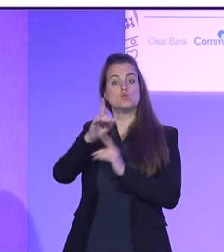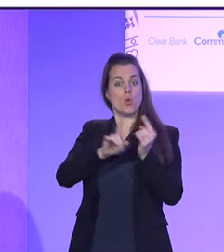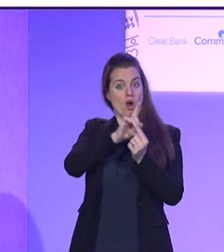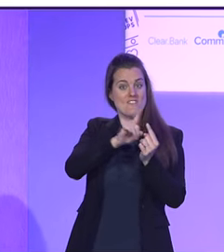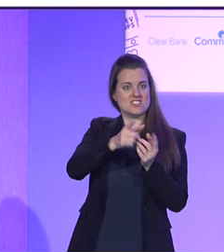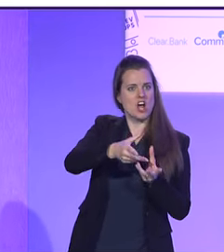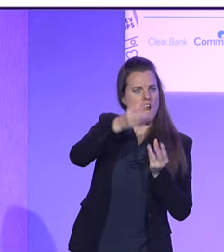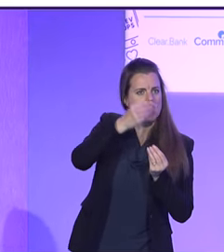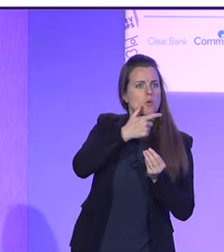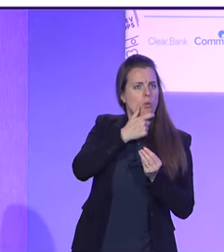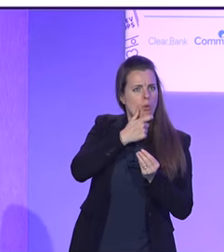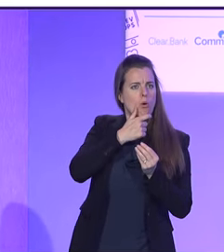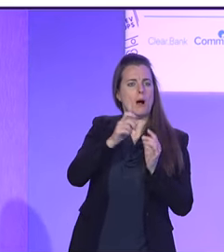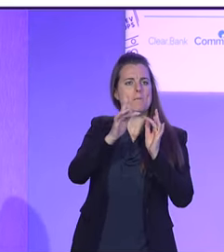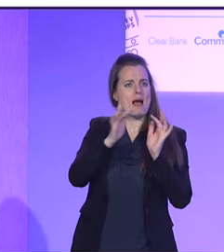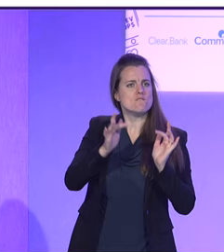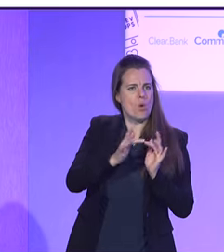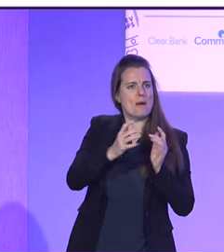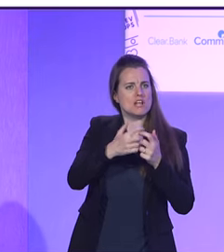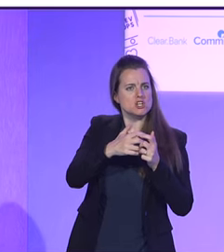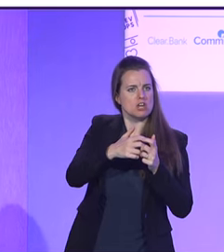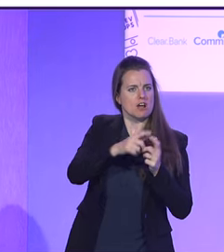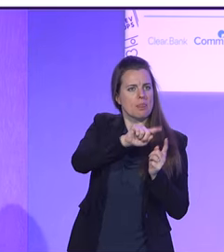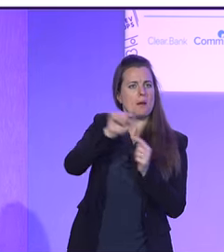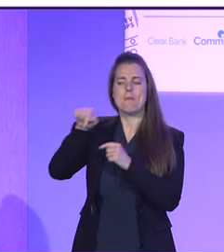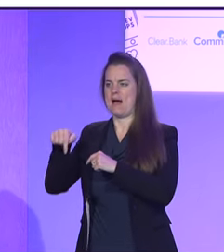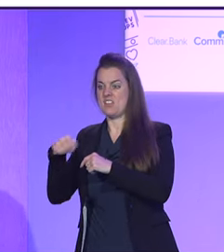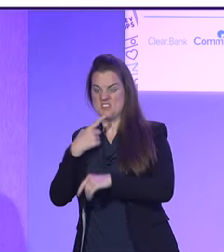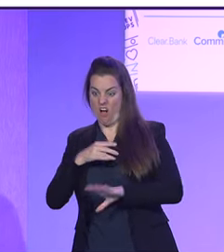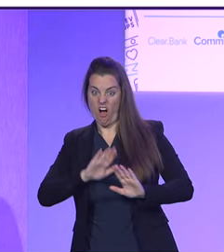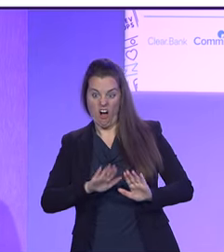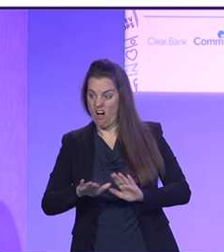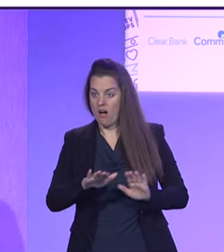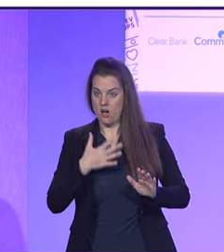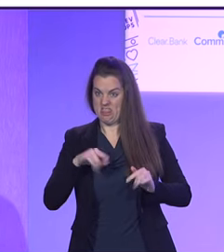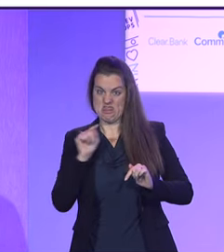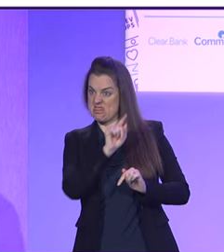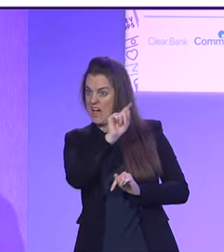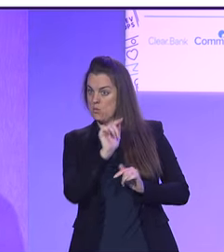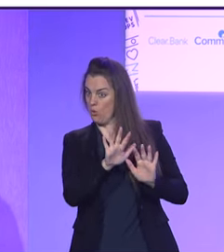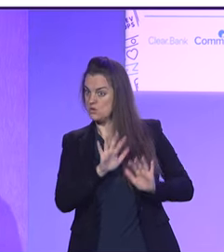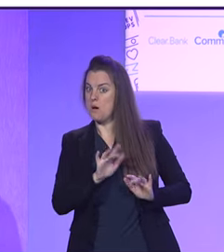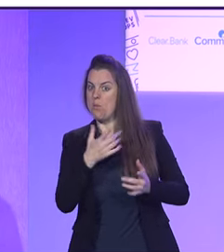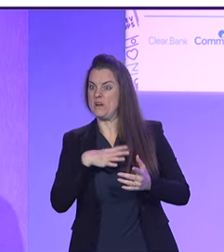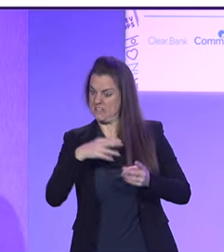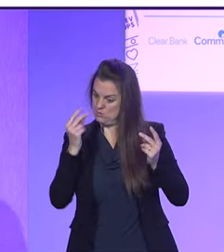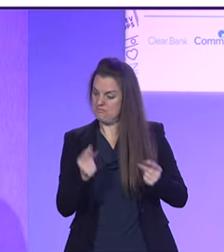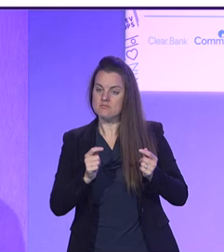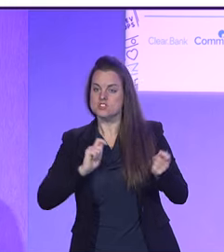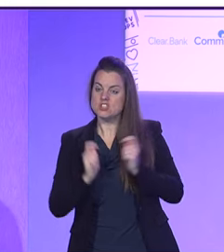about, let's say, platform engineering. They come back, they're like, this is awesome, we need to implement this right now, we're going to pivot to platform engineering like